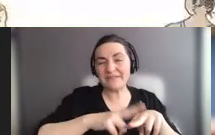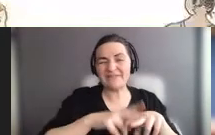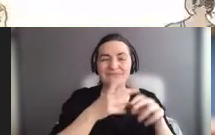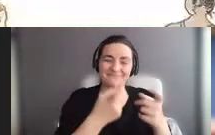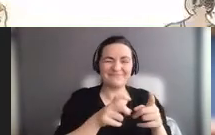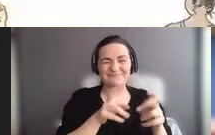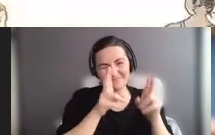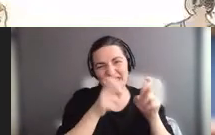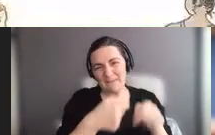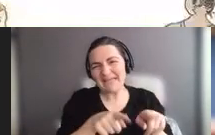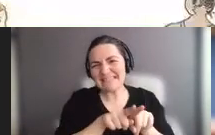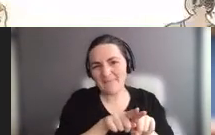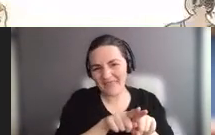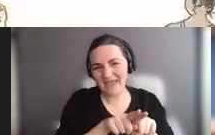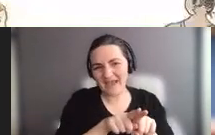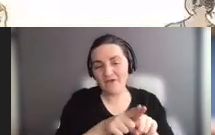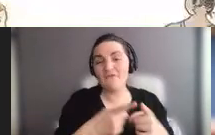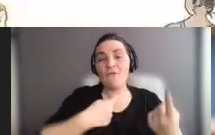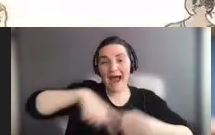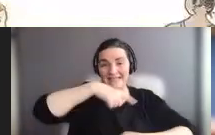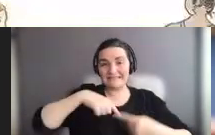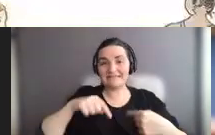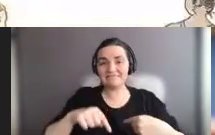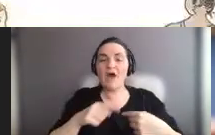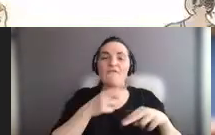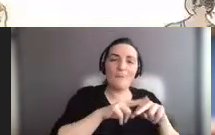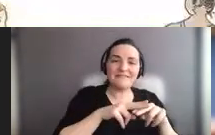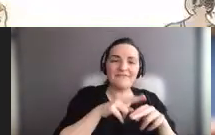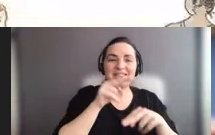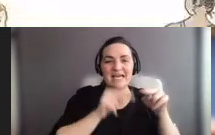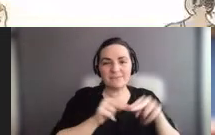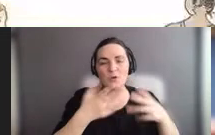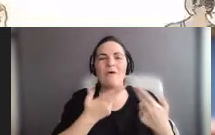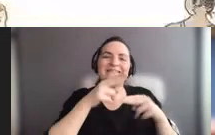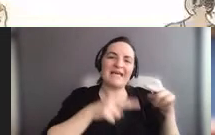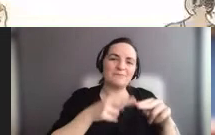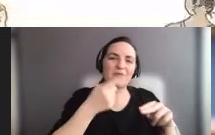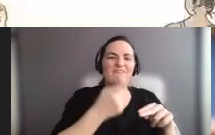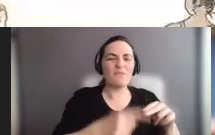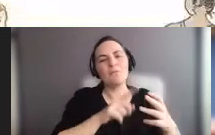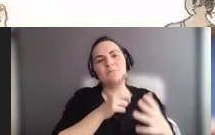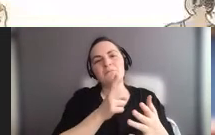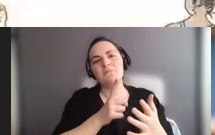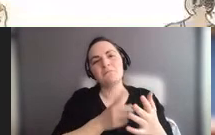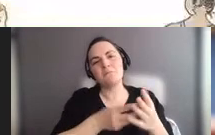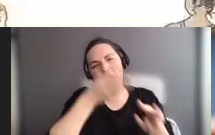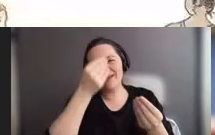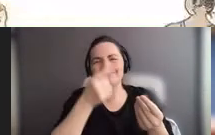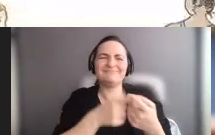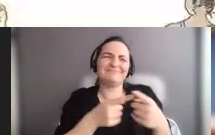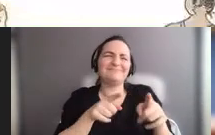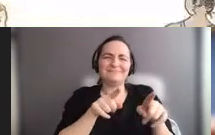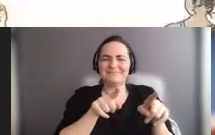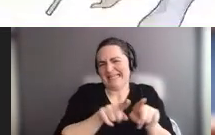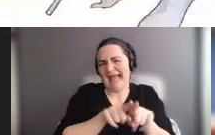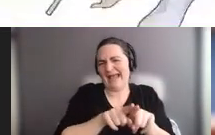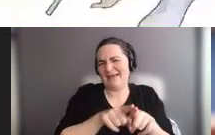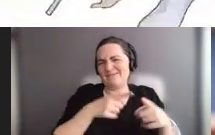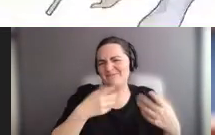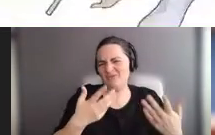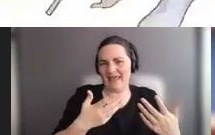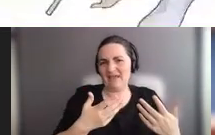purposes, assessment for learning and formative assessment are the same thing. There's lots of good stuff here. Let's